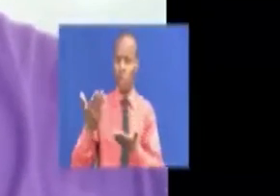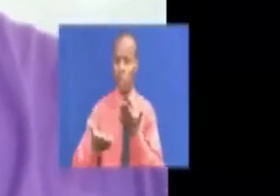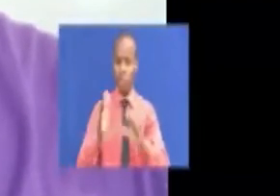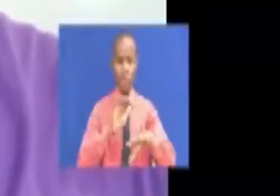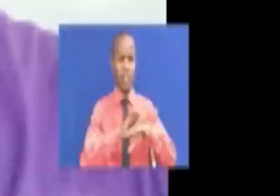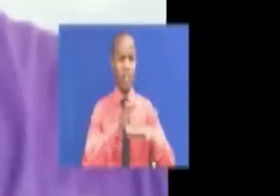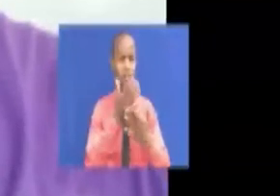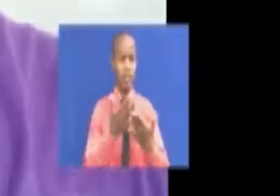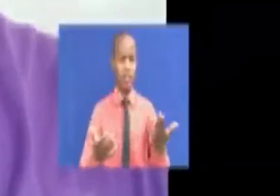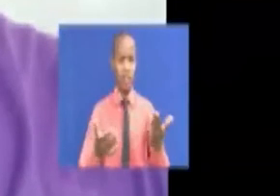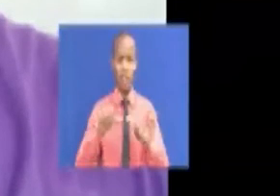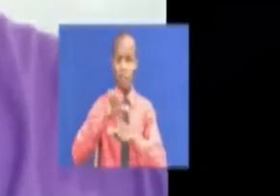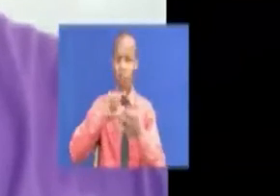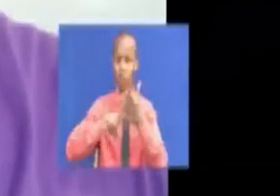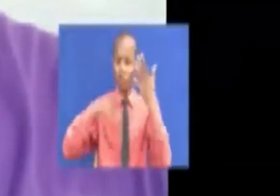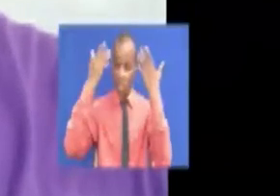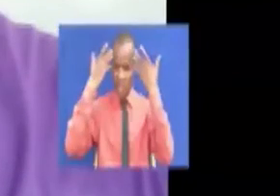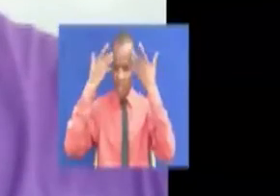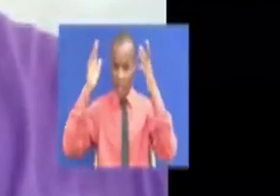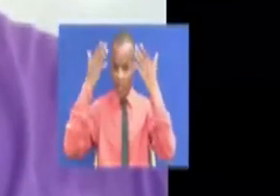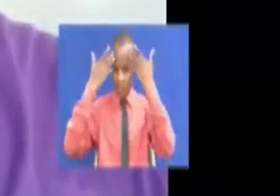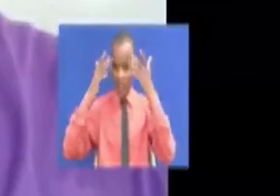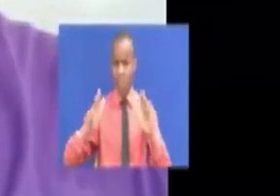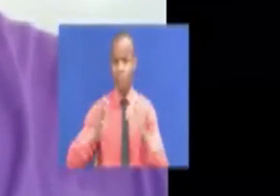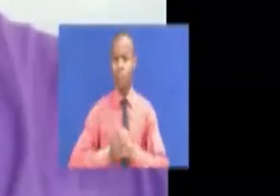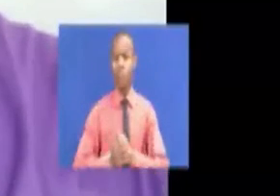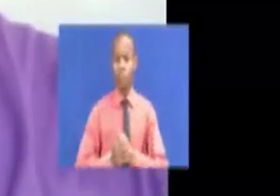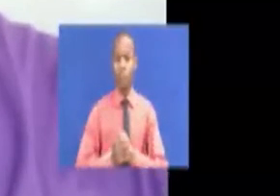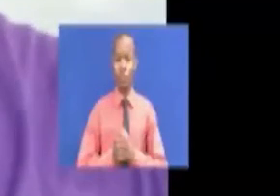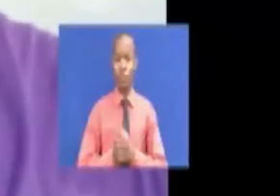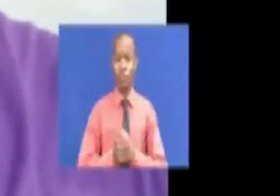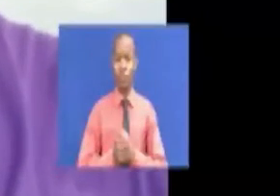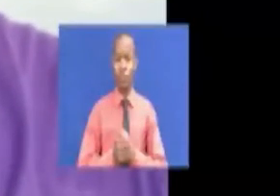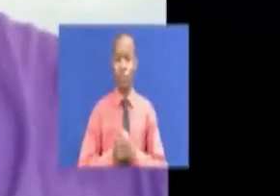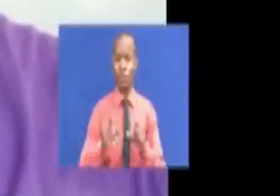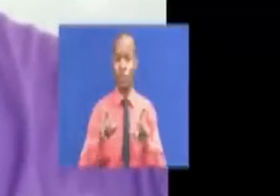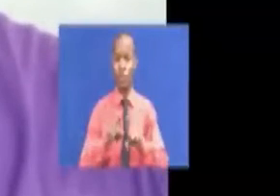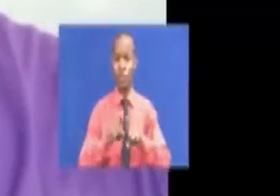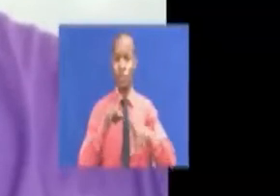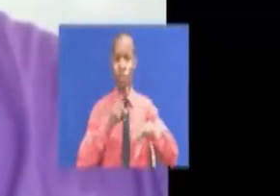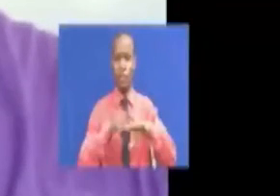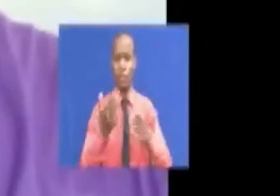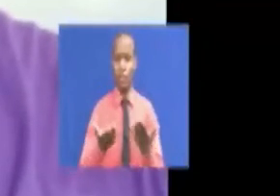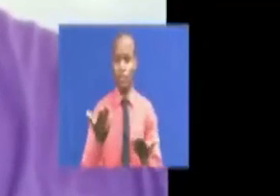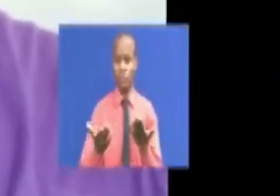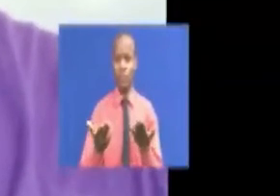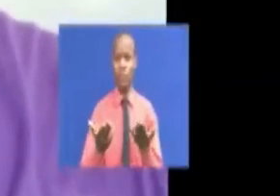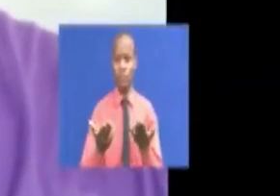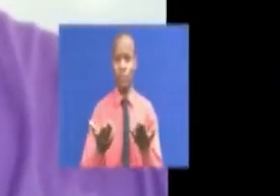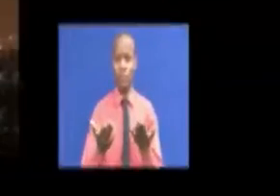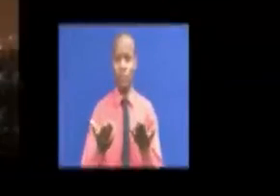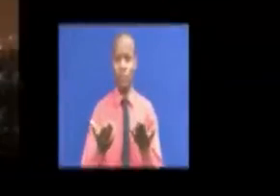information of awareness, training the doctors, as well as training the community health